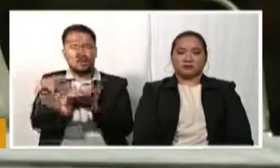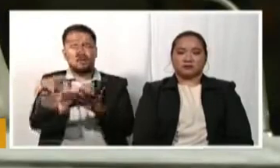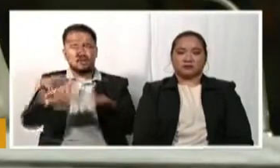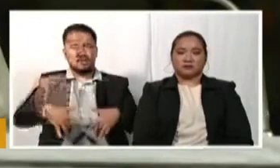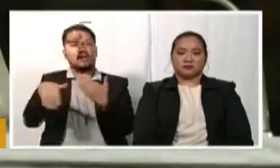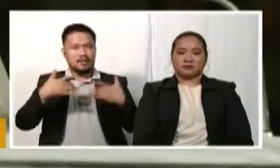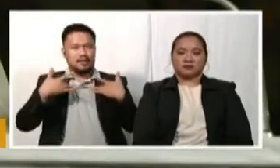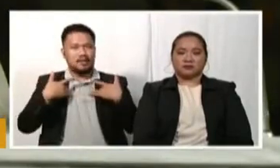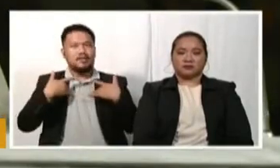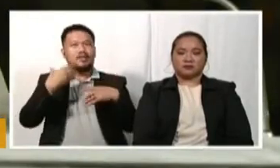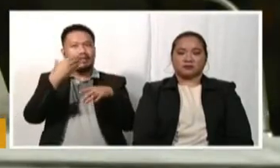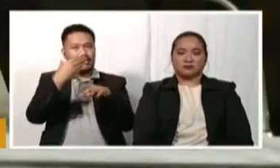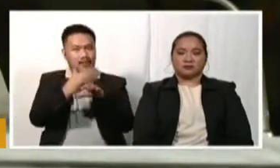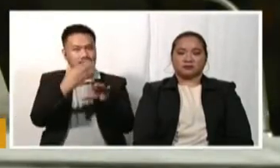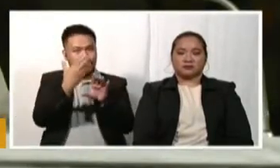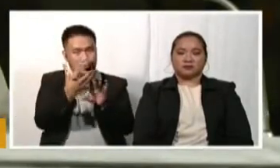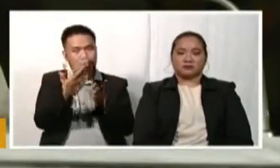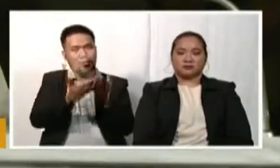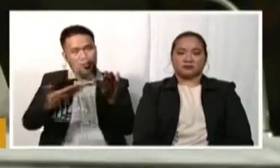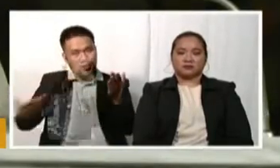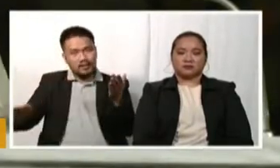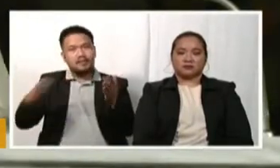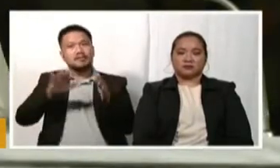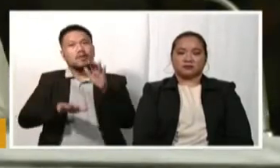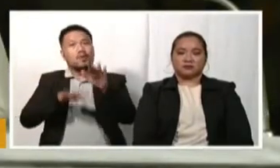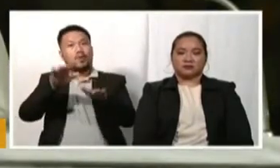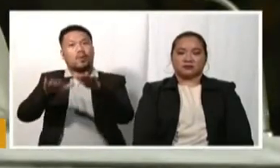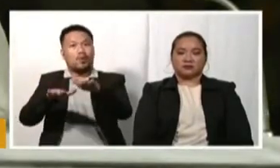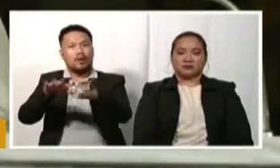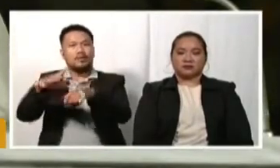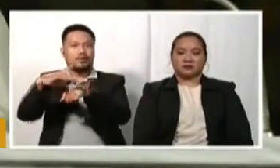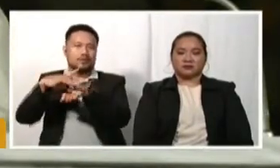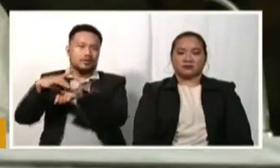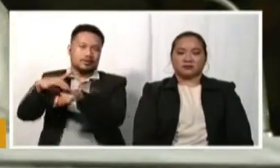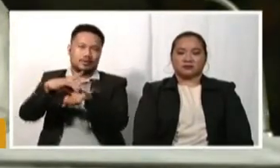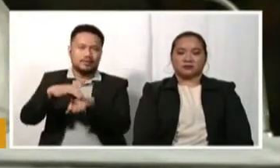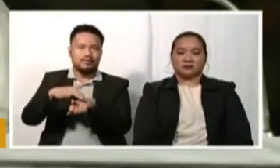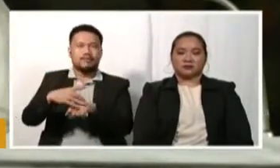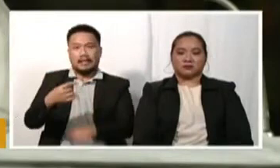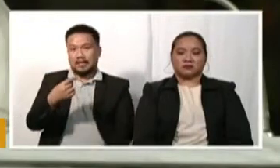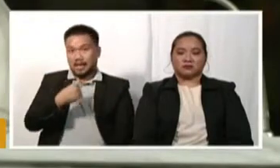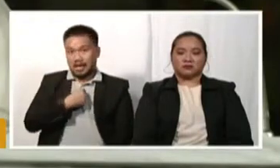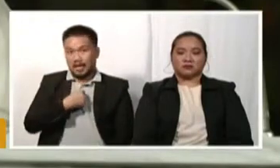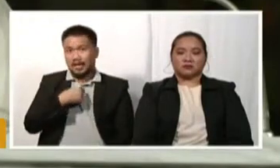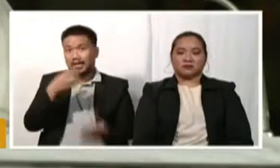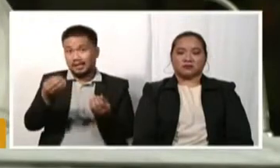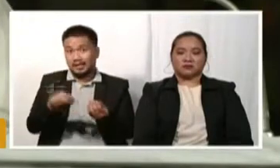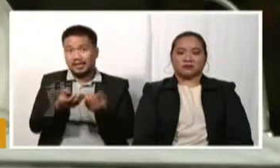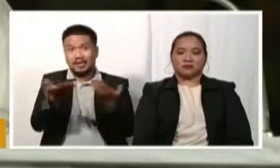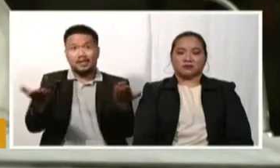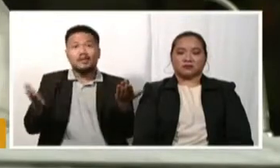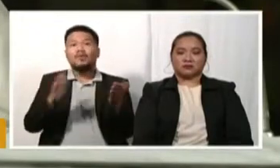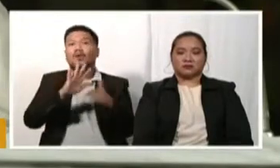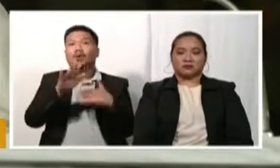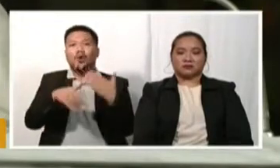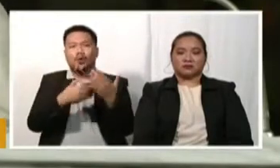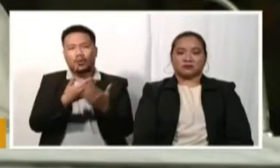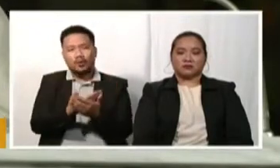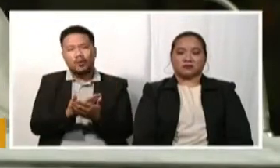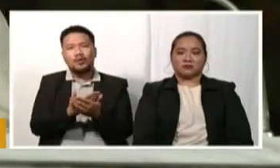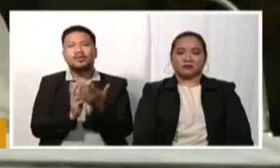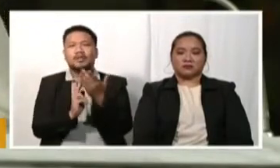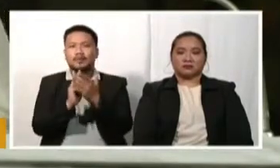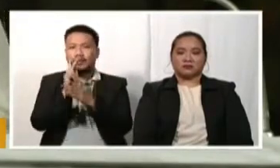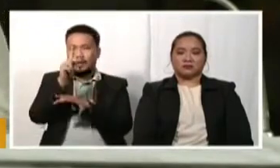creatures that crawl on the ground. I give all the green plants